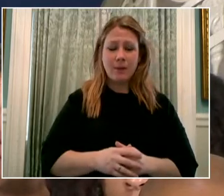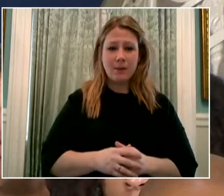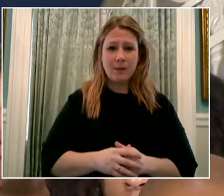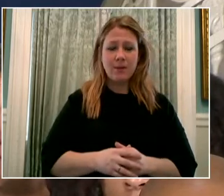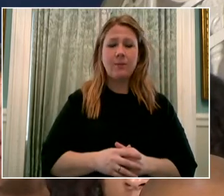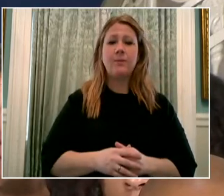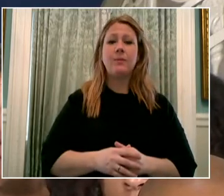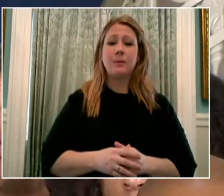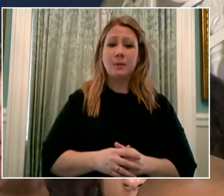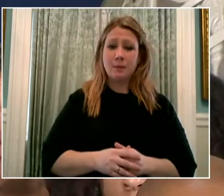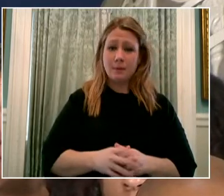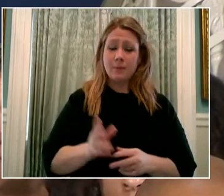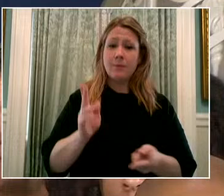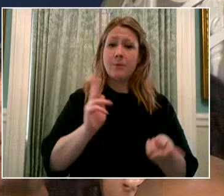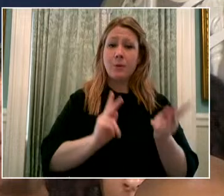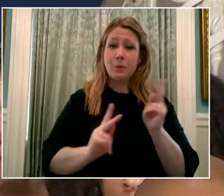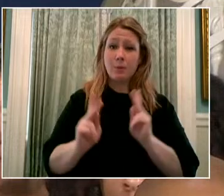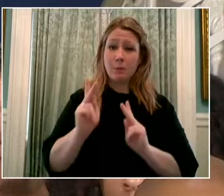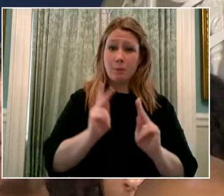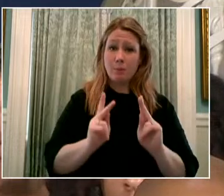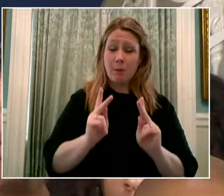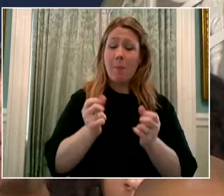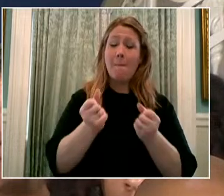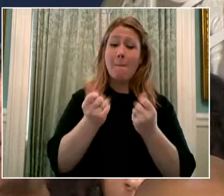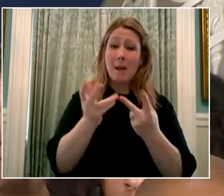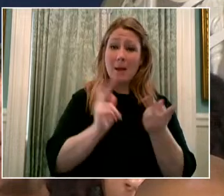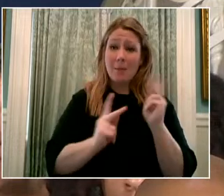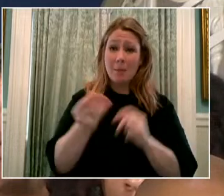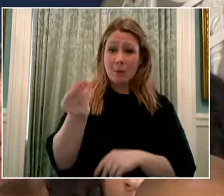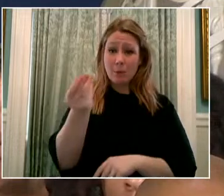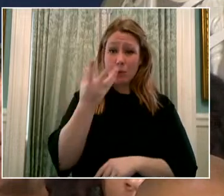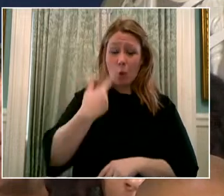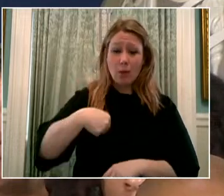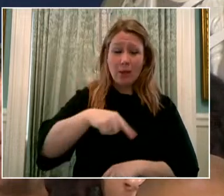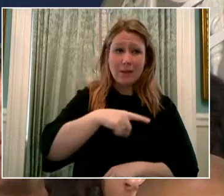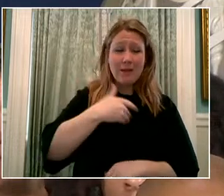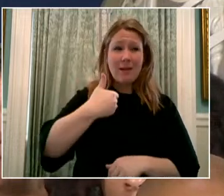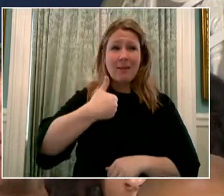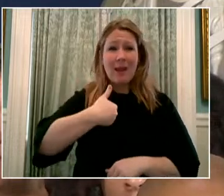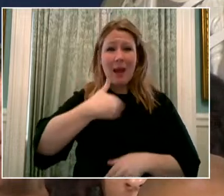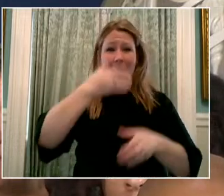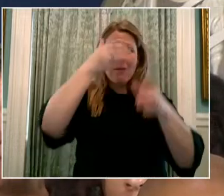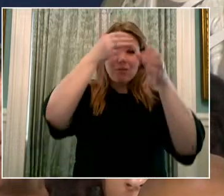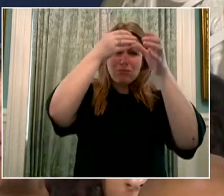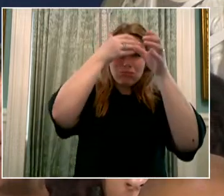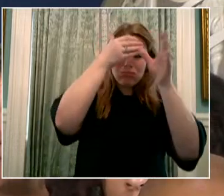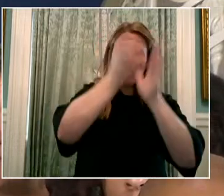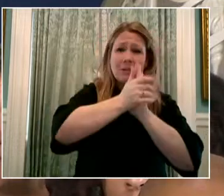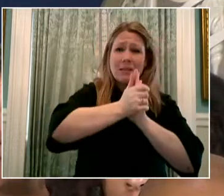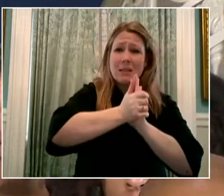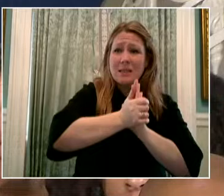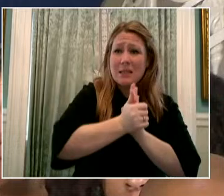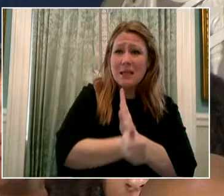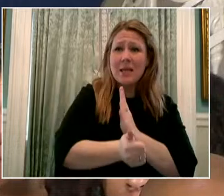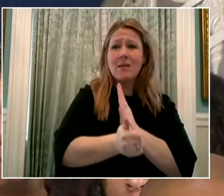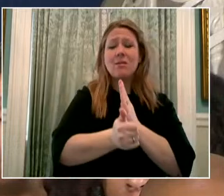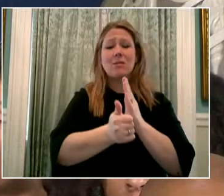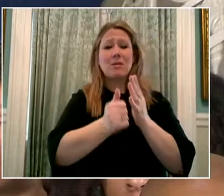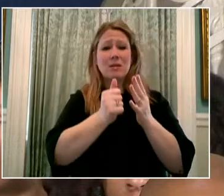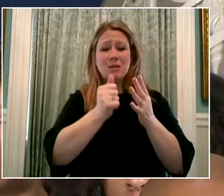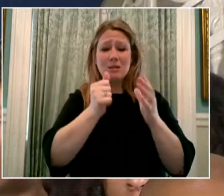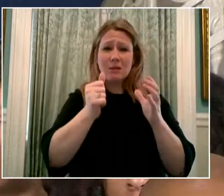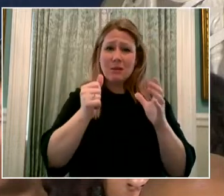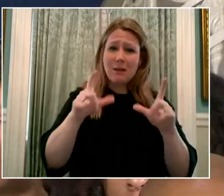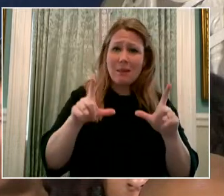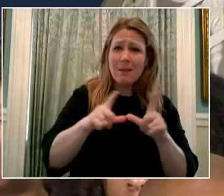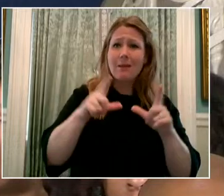who told us that they are willing to contribute their knowledge and skill back to our society. But